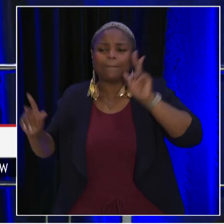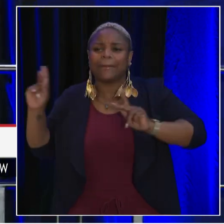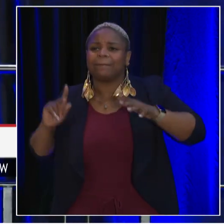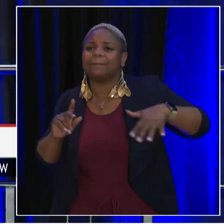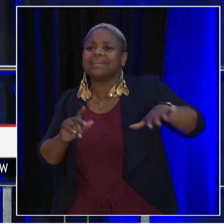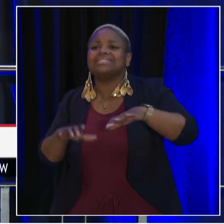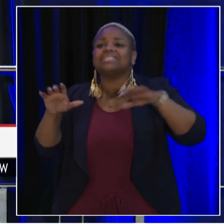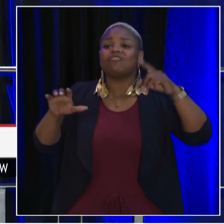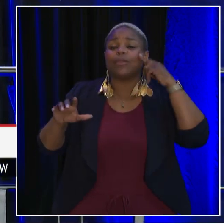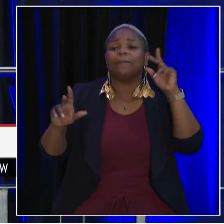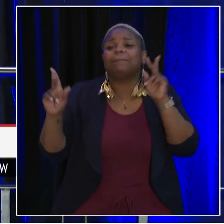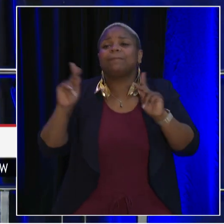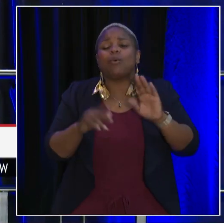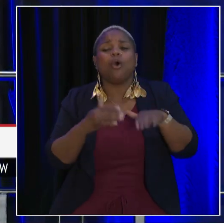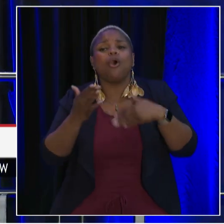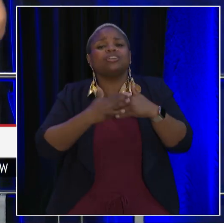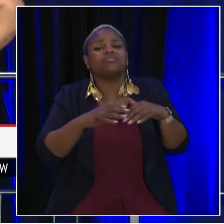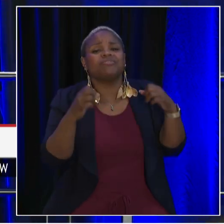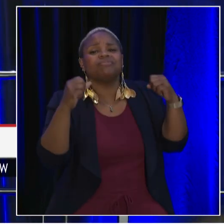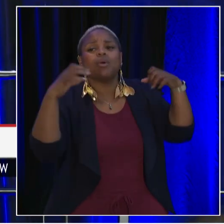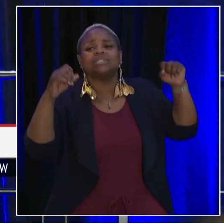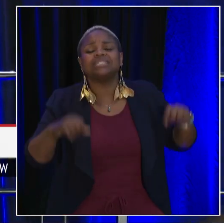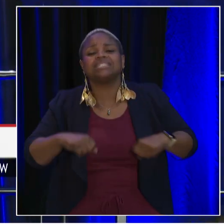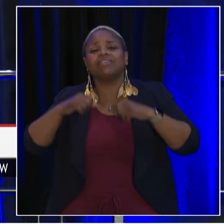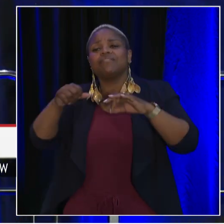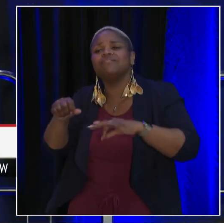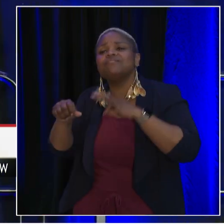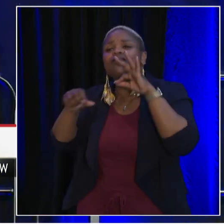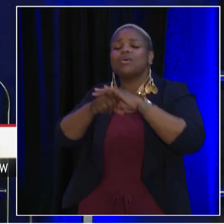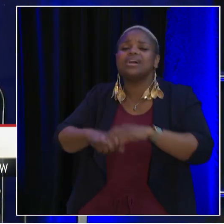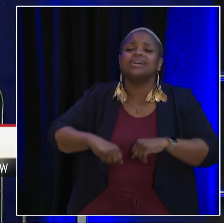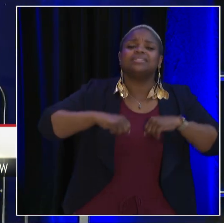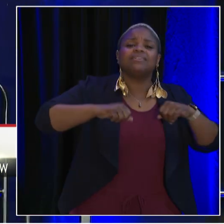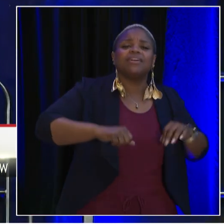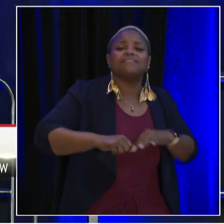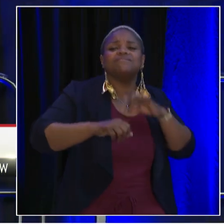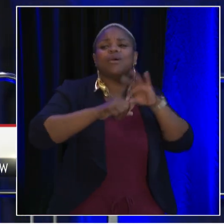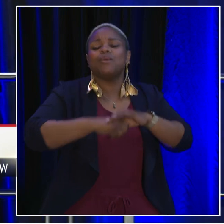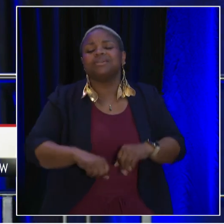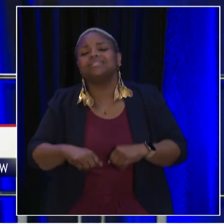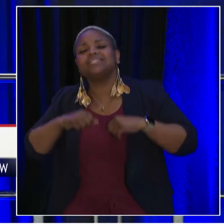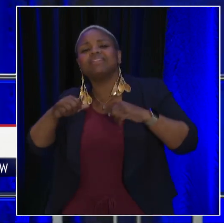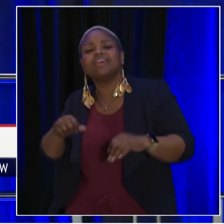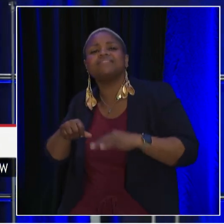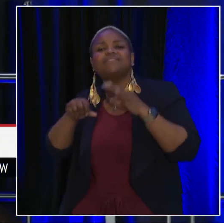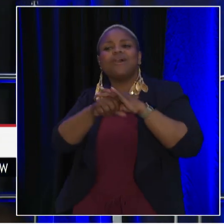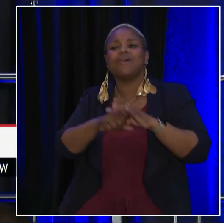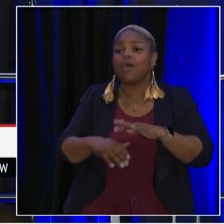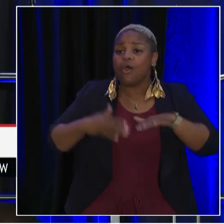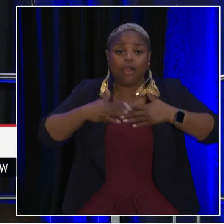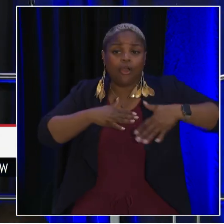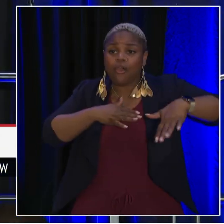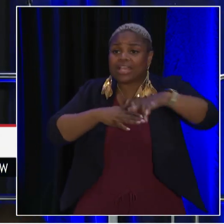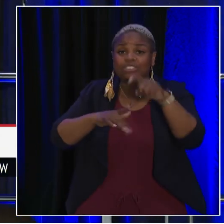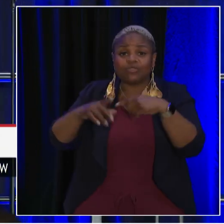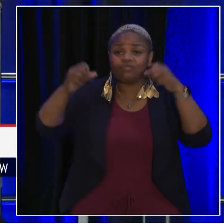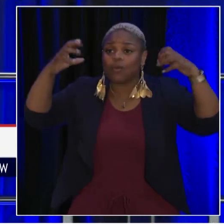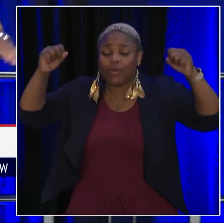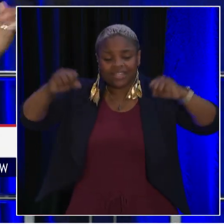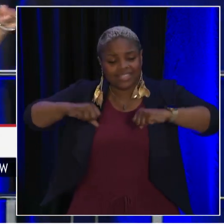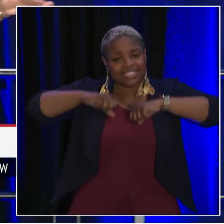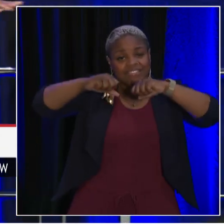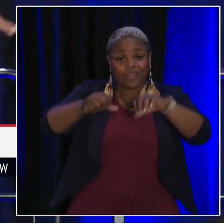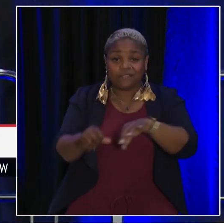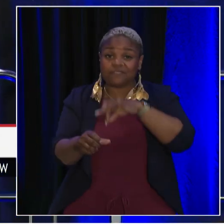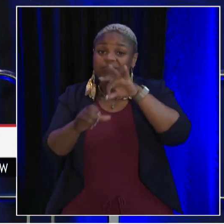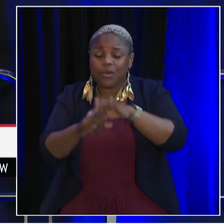people. Throw your hands, defend the vote. Defend the vote. Defend the vote. We all need a voice to defend the vote.